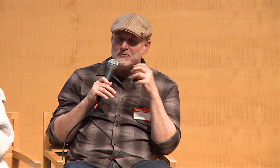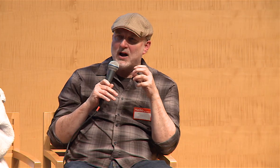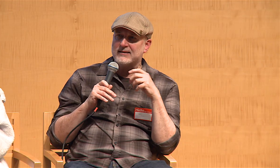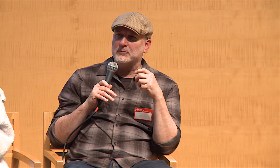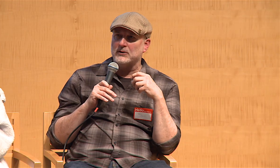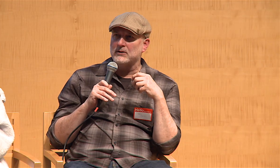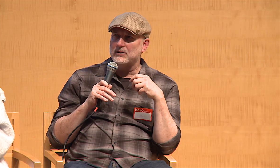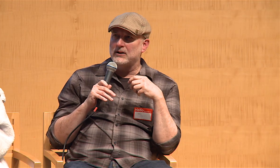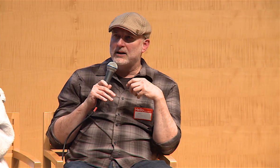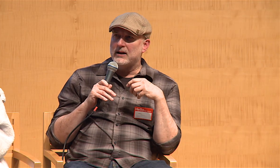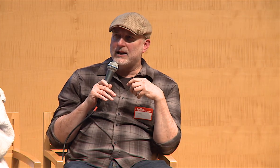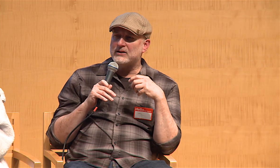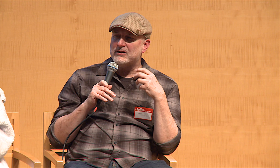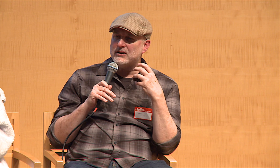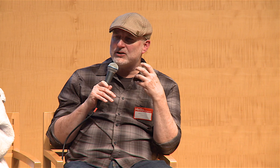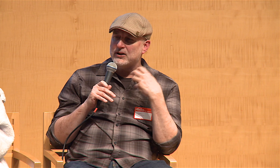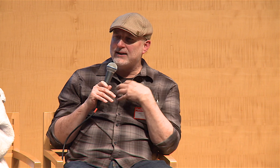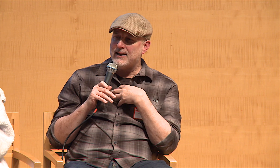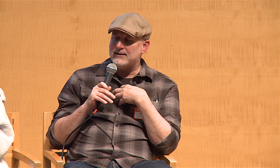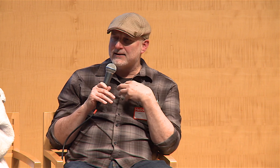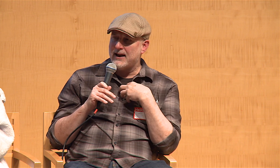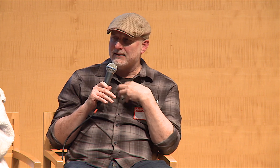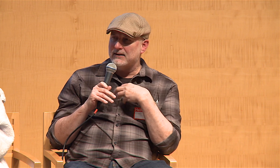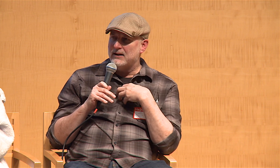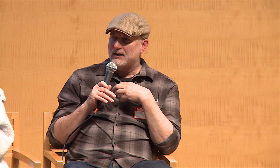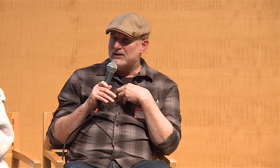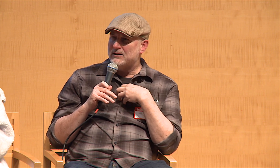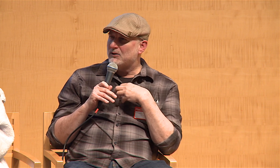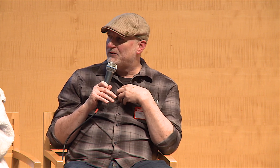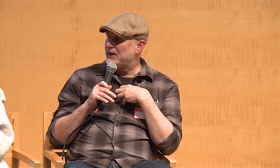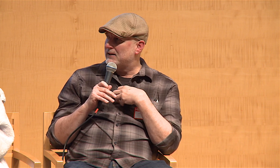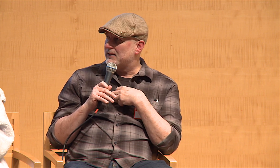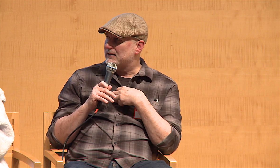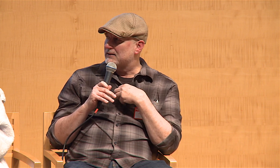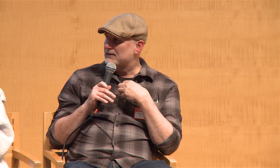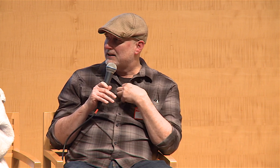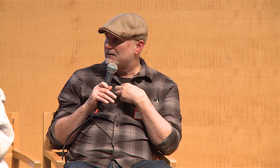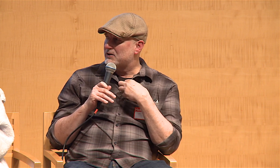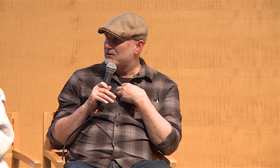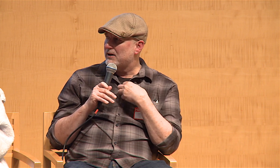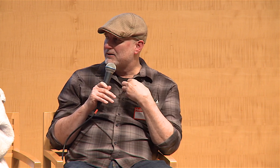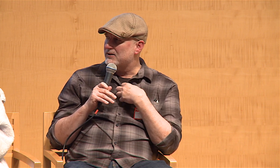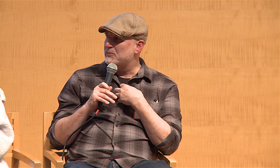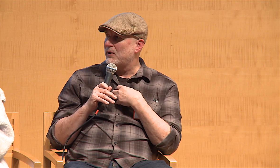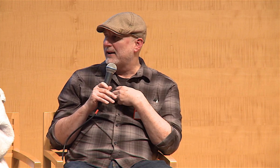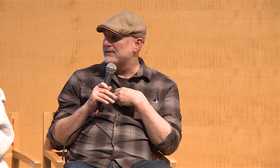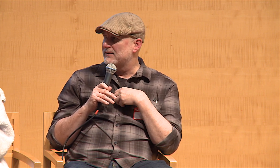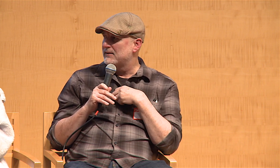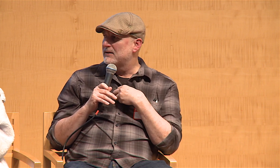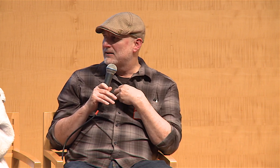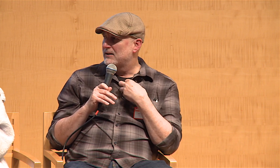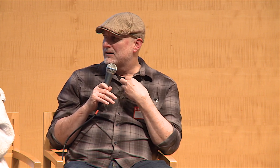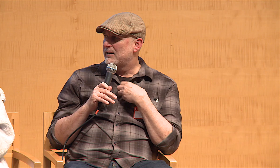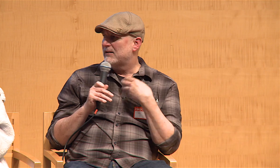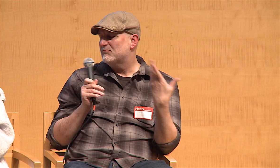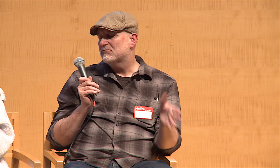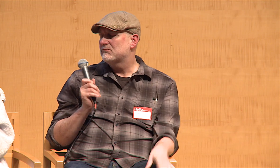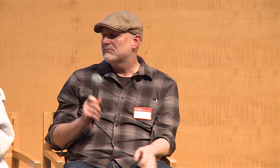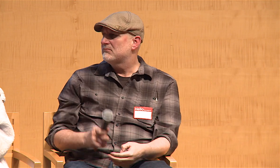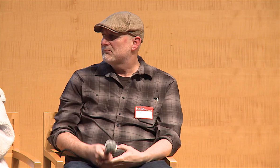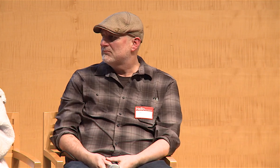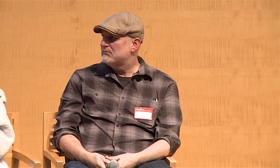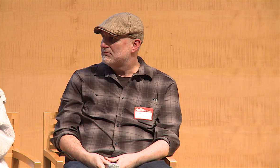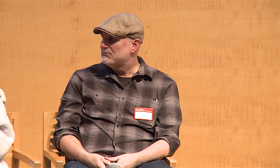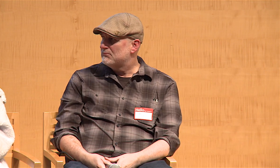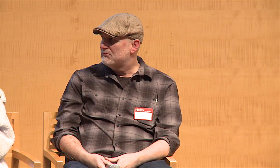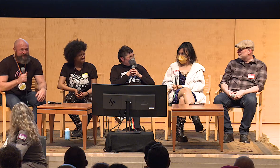that are impossible, and just to get to that little feeling that I was trying to express. That's